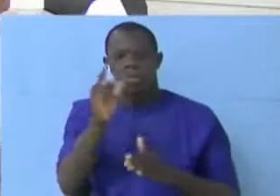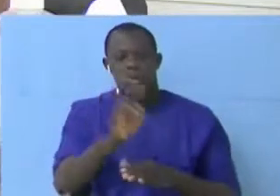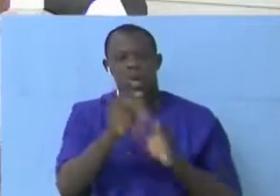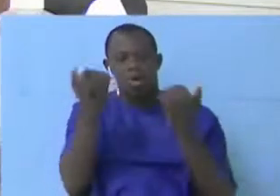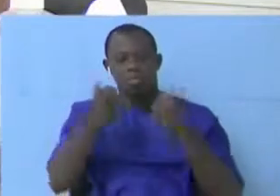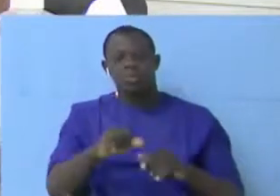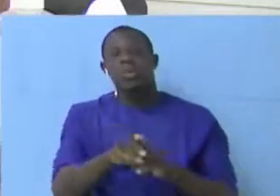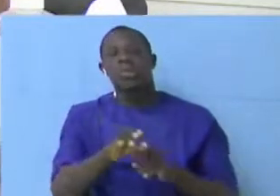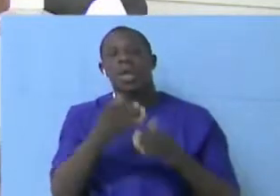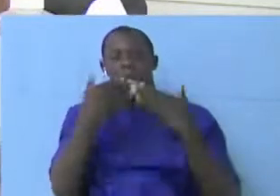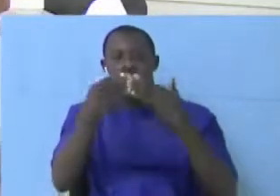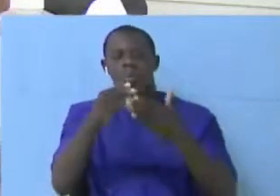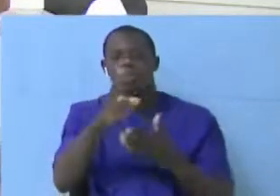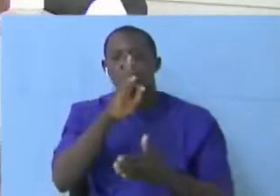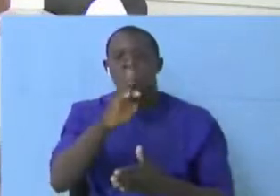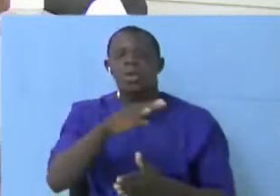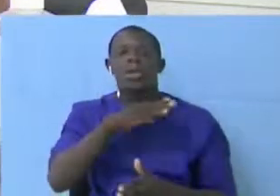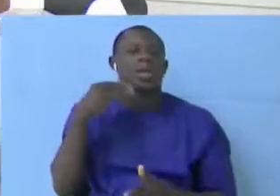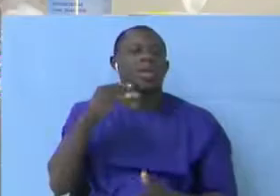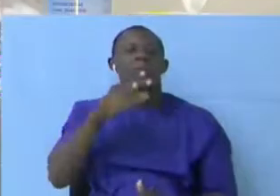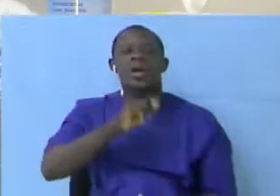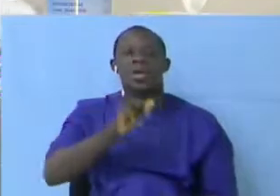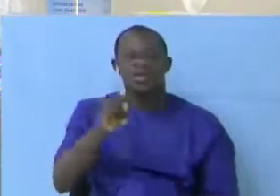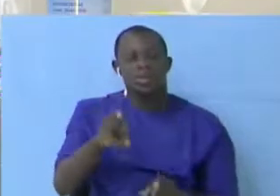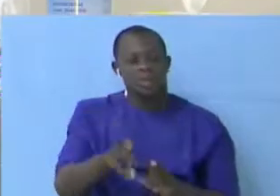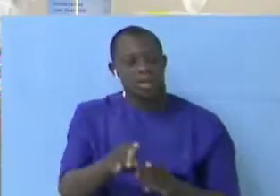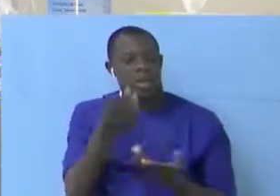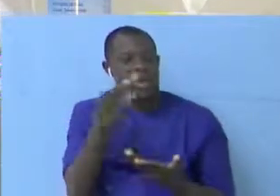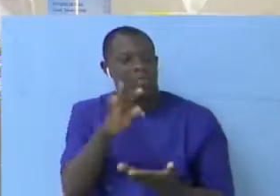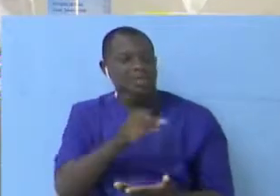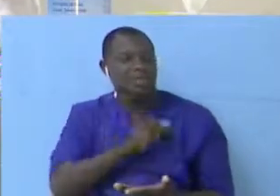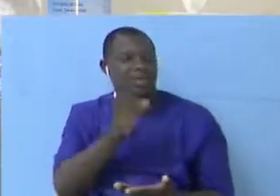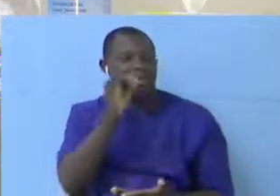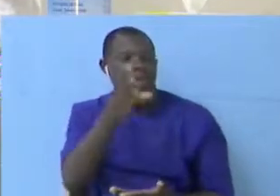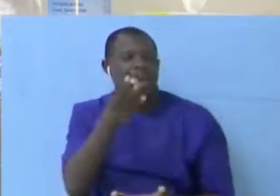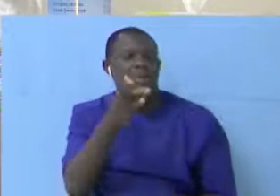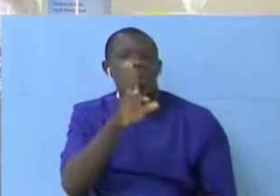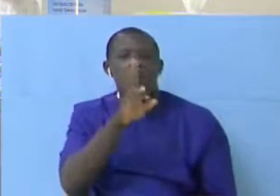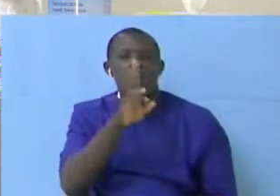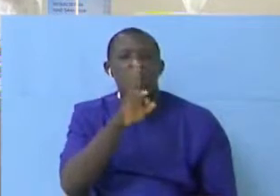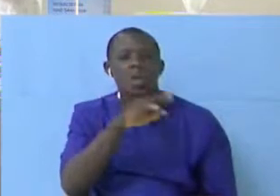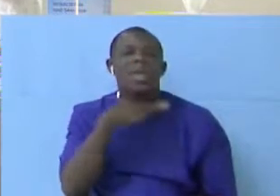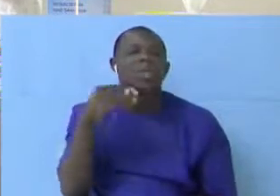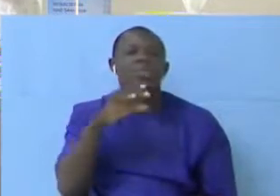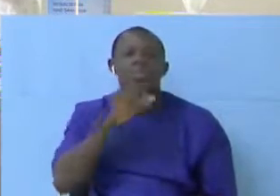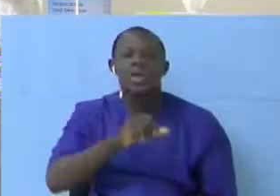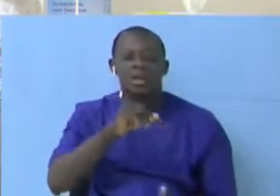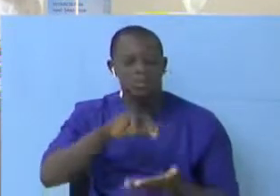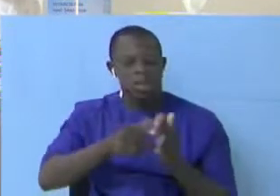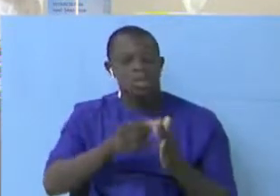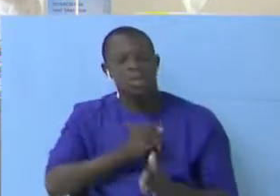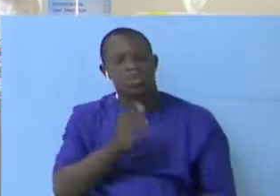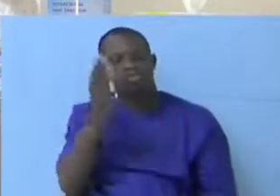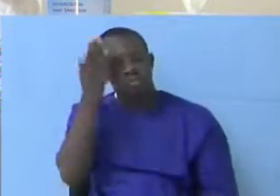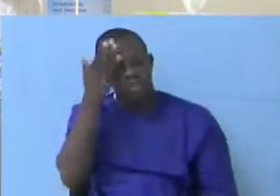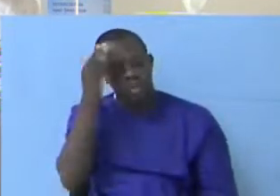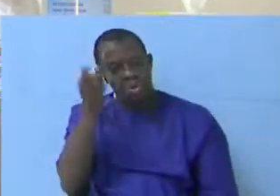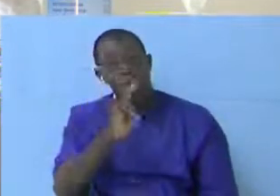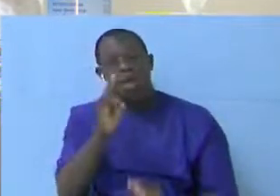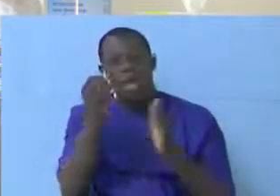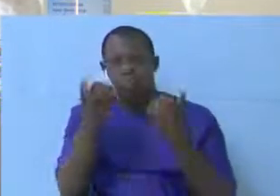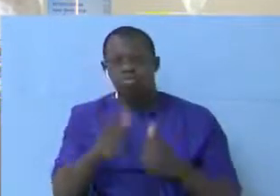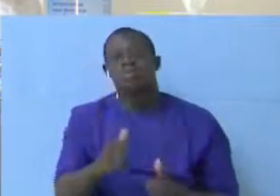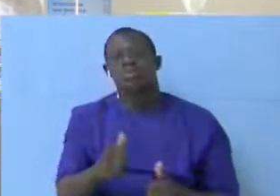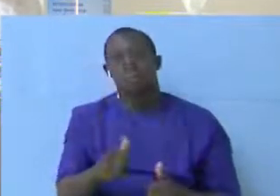well, if he tells you who killed the man, it means that he knows how it happened. Inga dara ya fo me o kibabo nyimfa